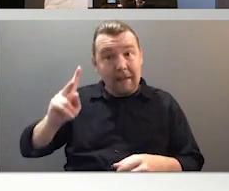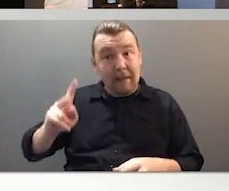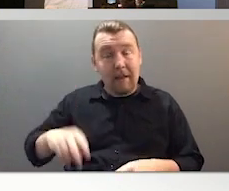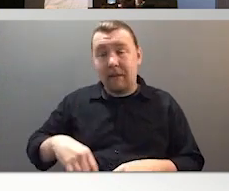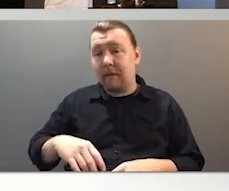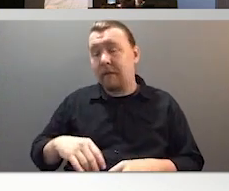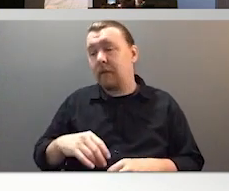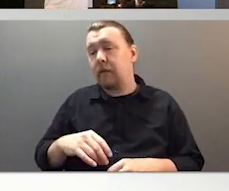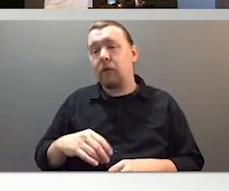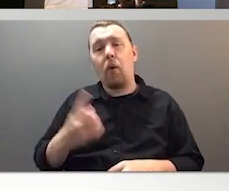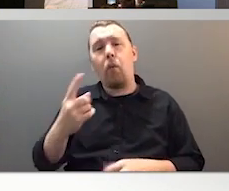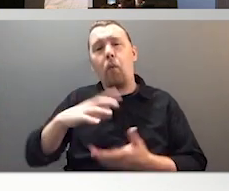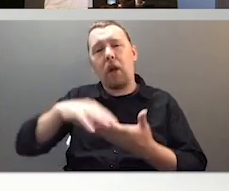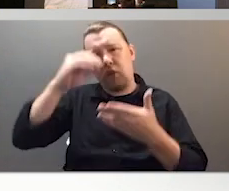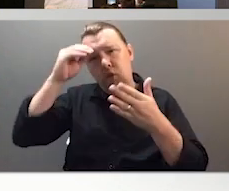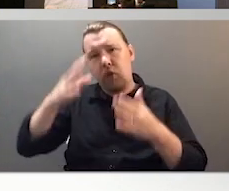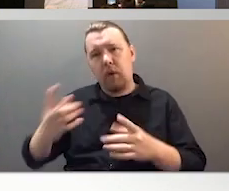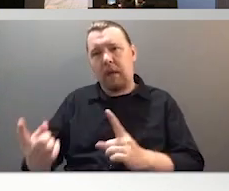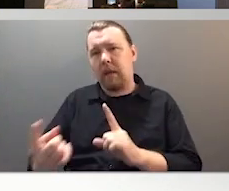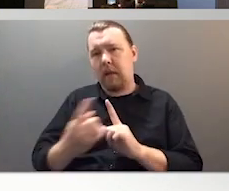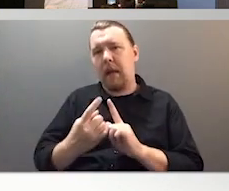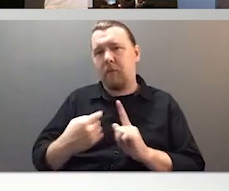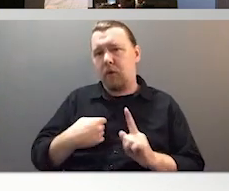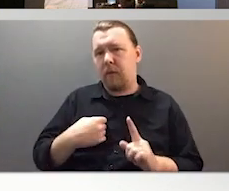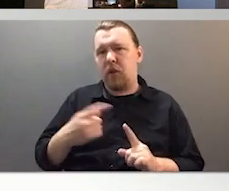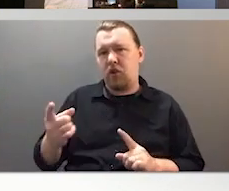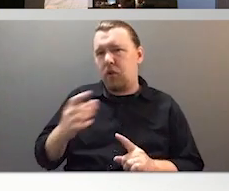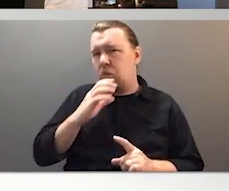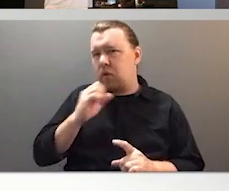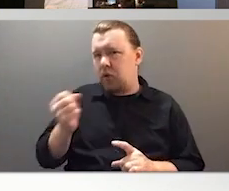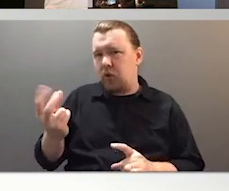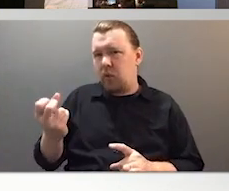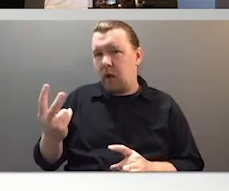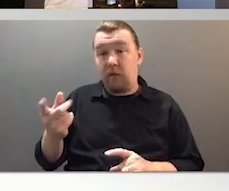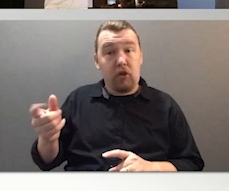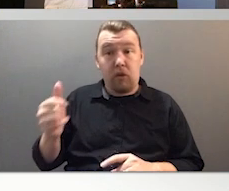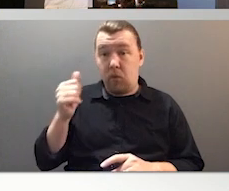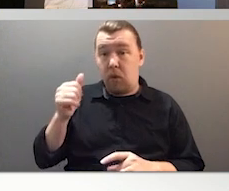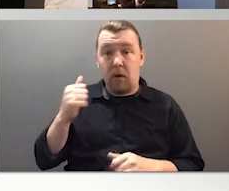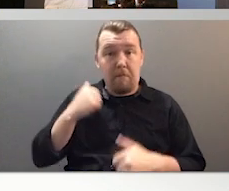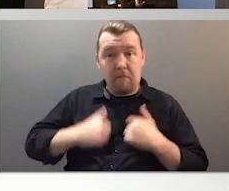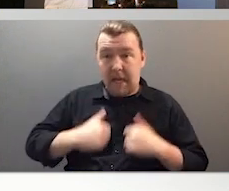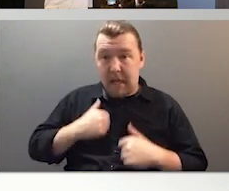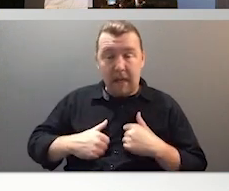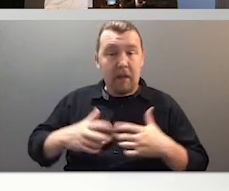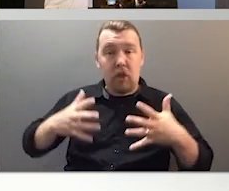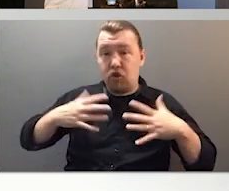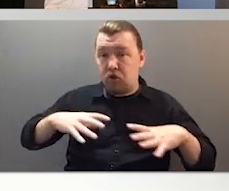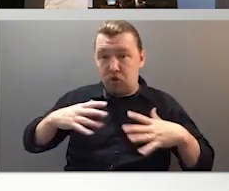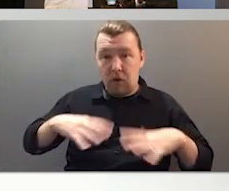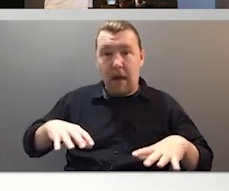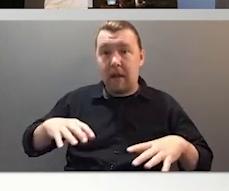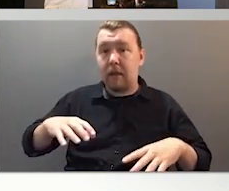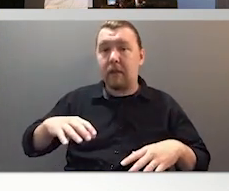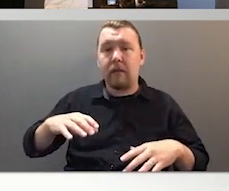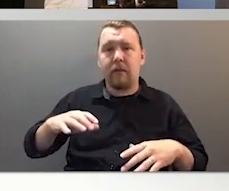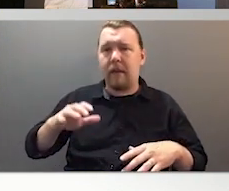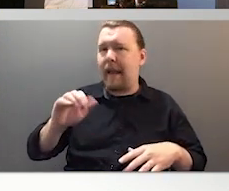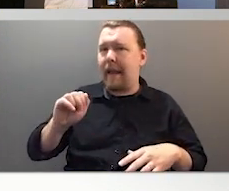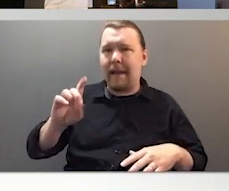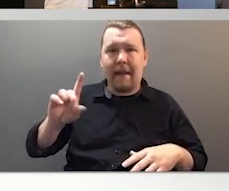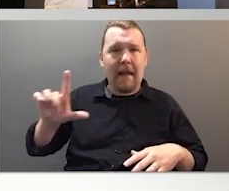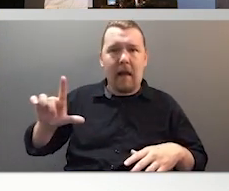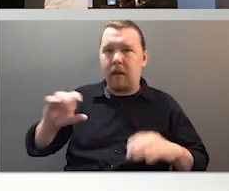she wasn't doing any of her bathing, dressing, grooming, ADL type care on her own. And the